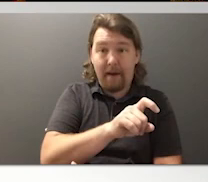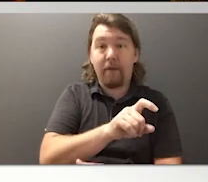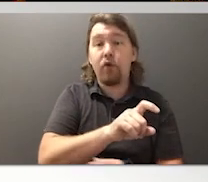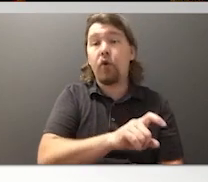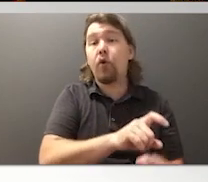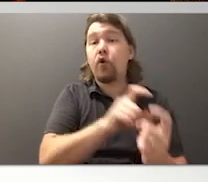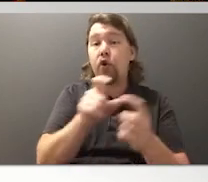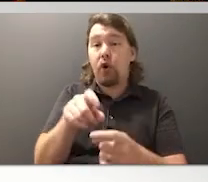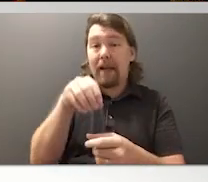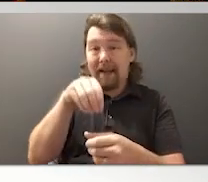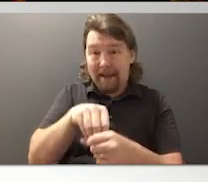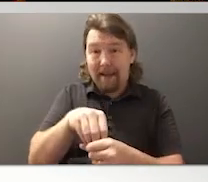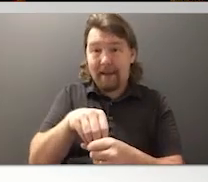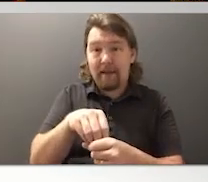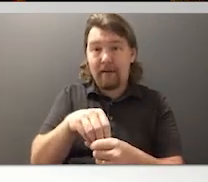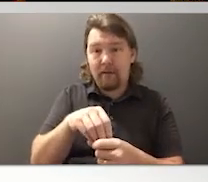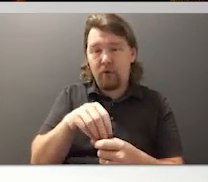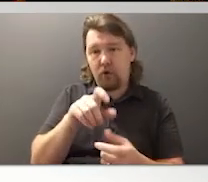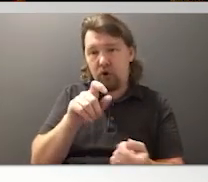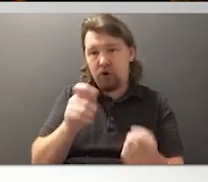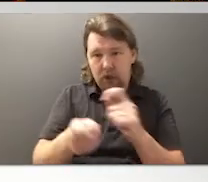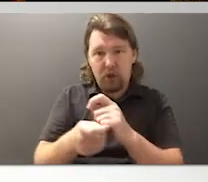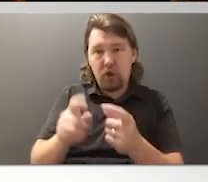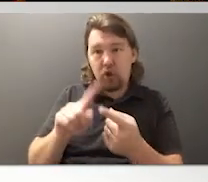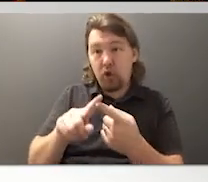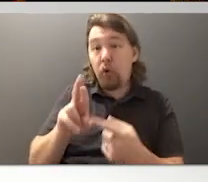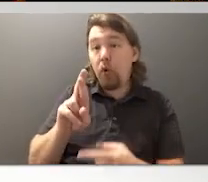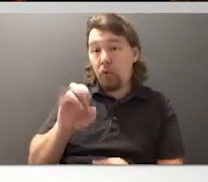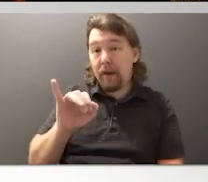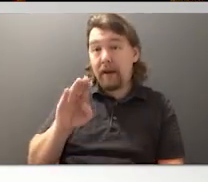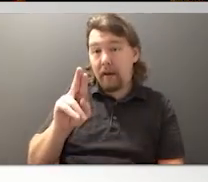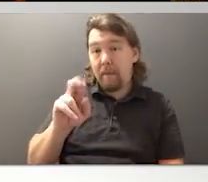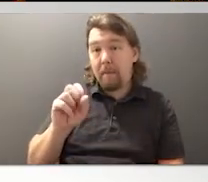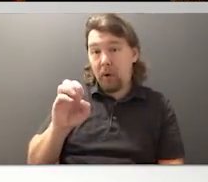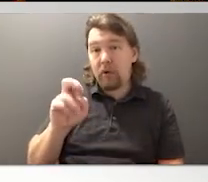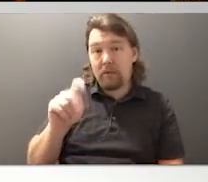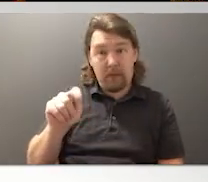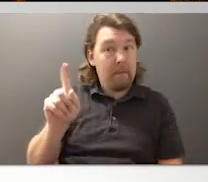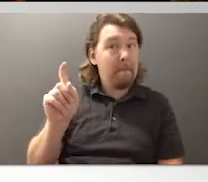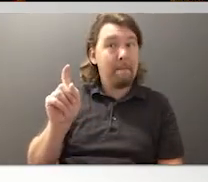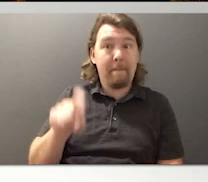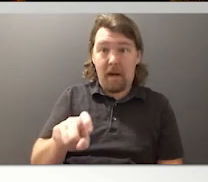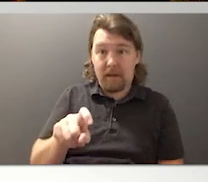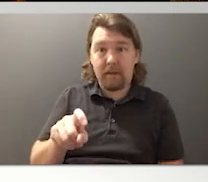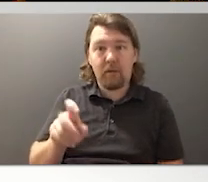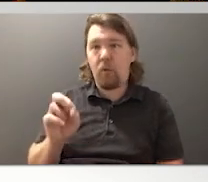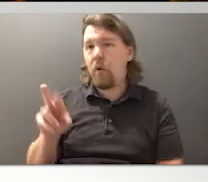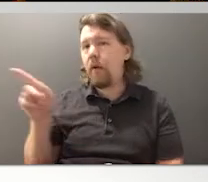pre-authorizations have to be turned into the actual reimbursement.